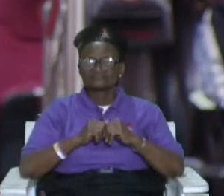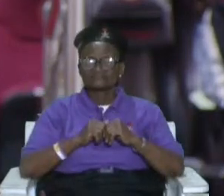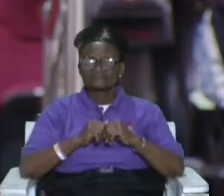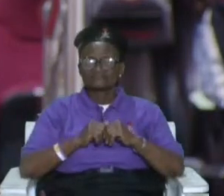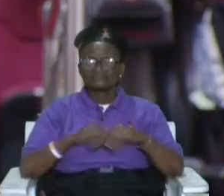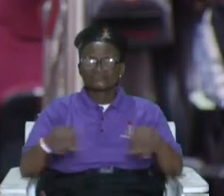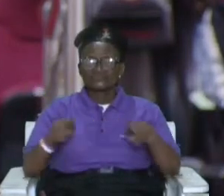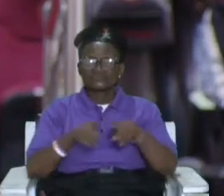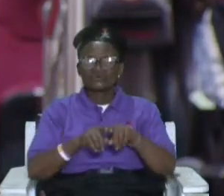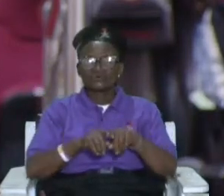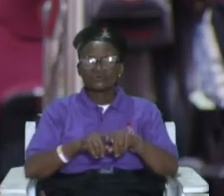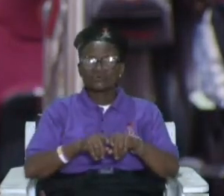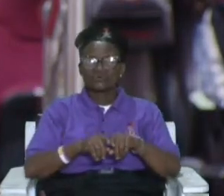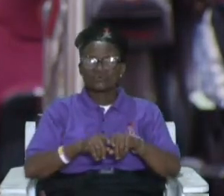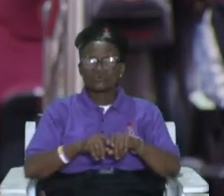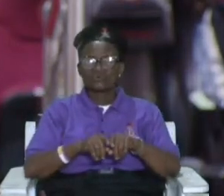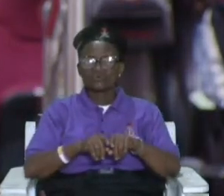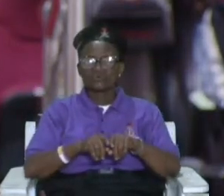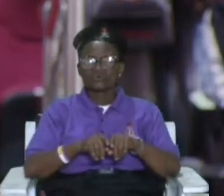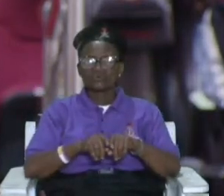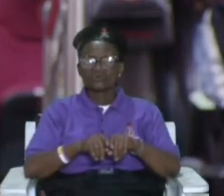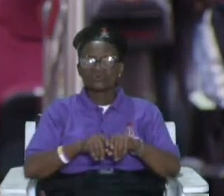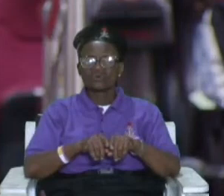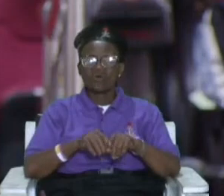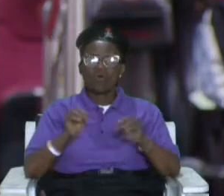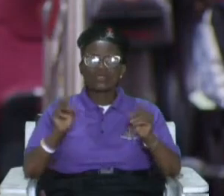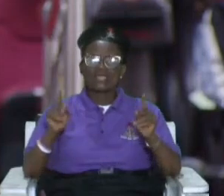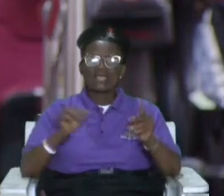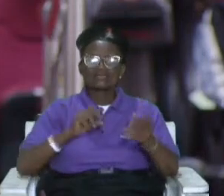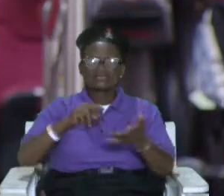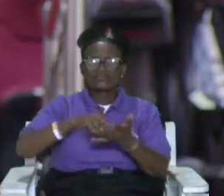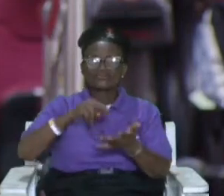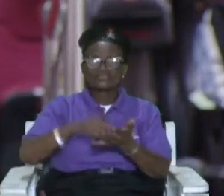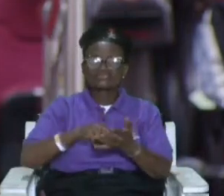So the first thing, oh, you want me to repeat? Okay. Father,